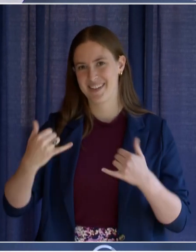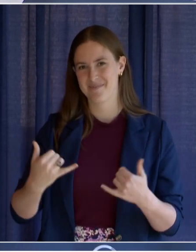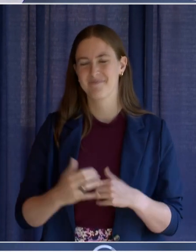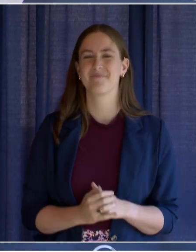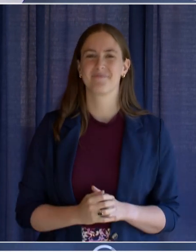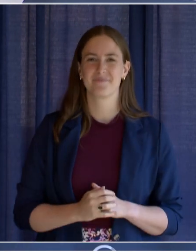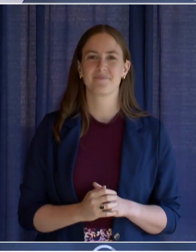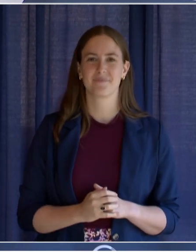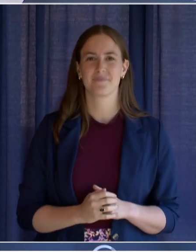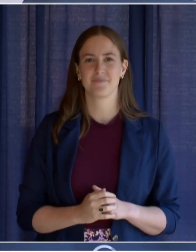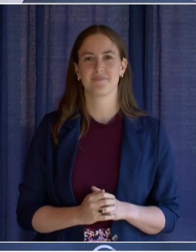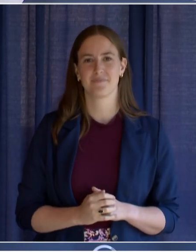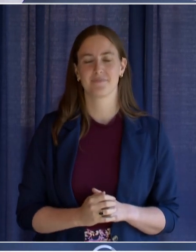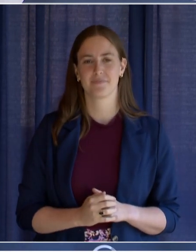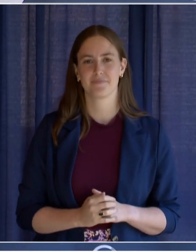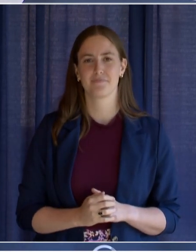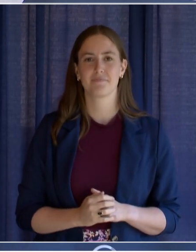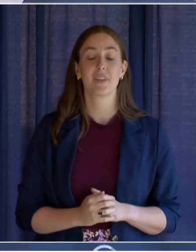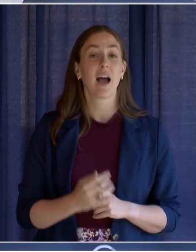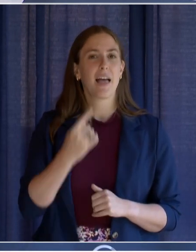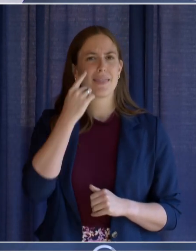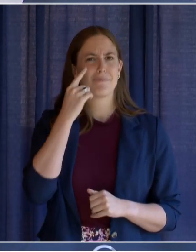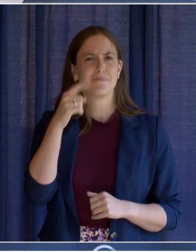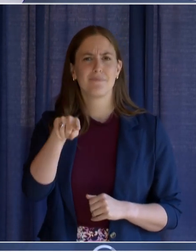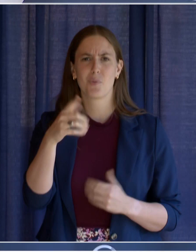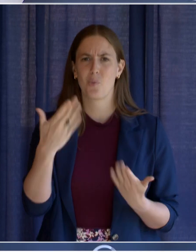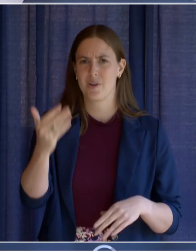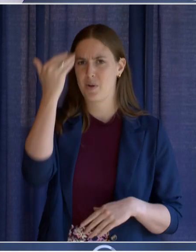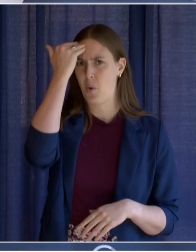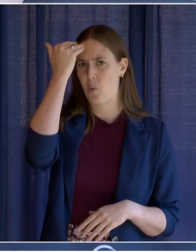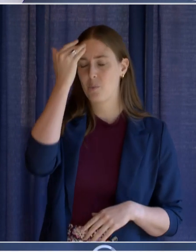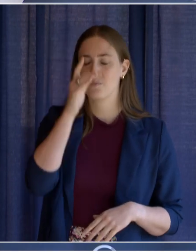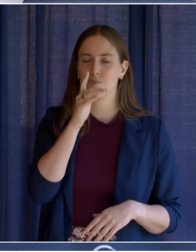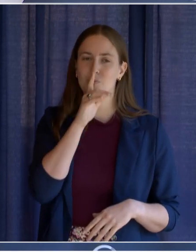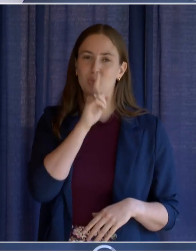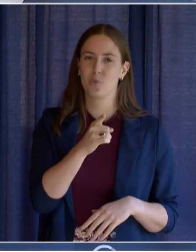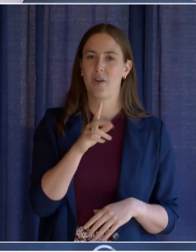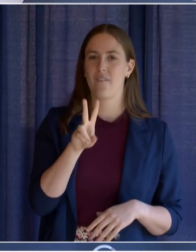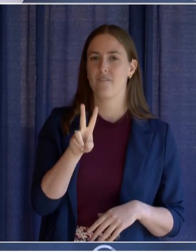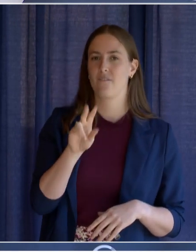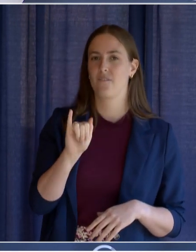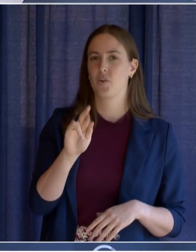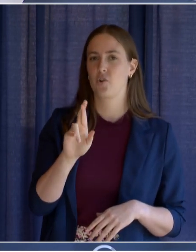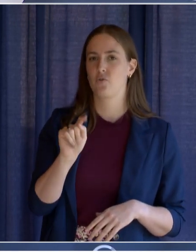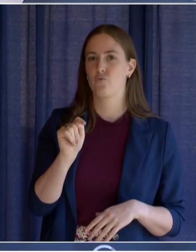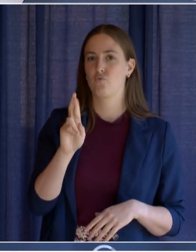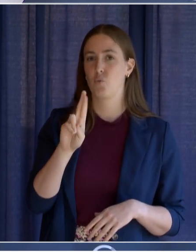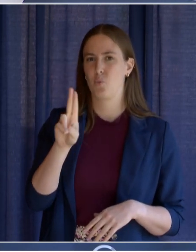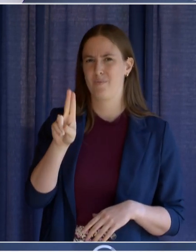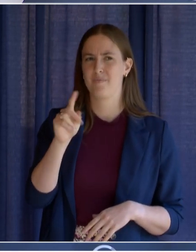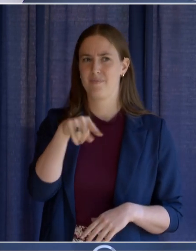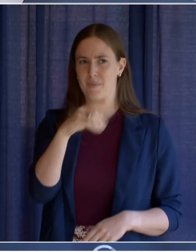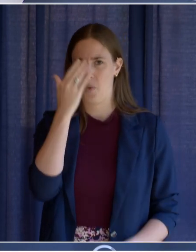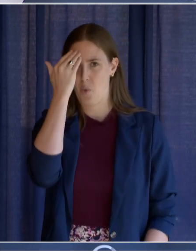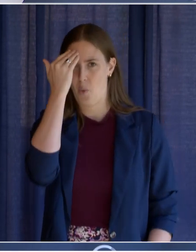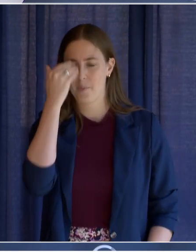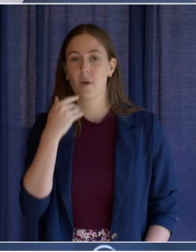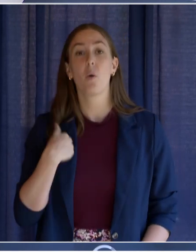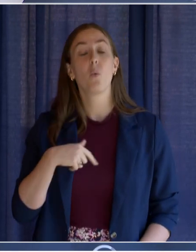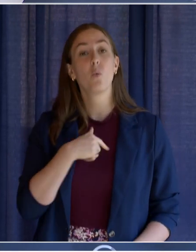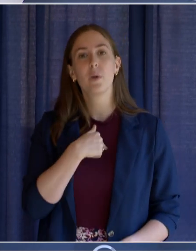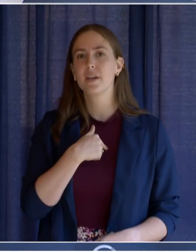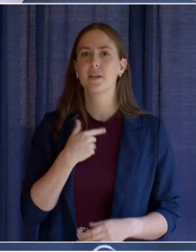And I think you guys know, and certainly the Virtru team knows, that we operate at the